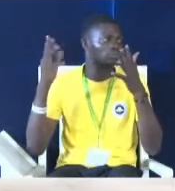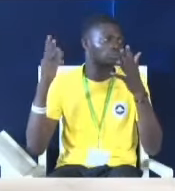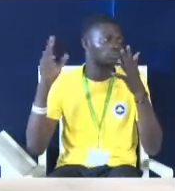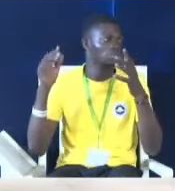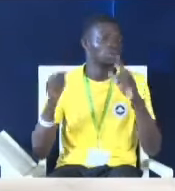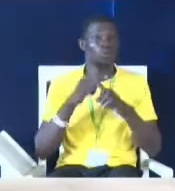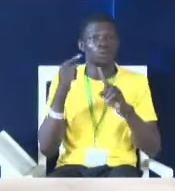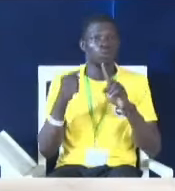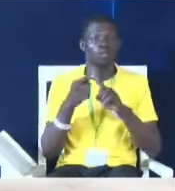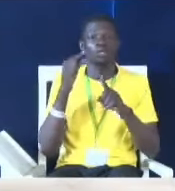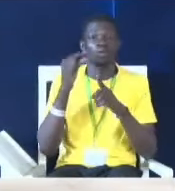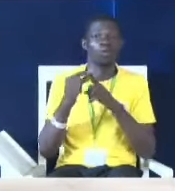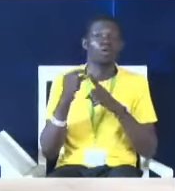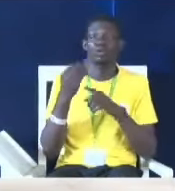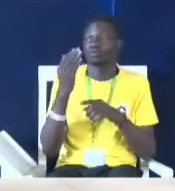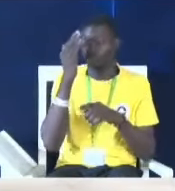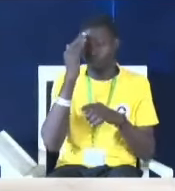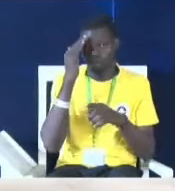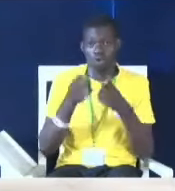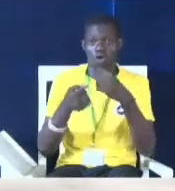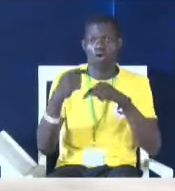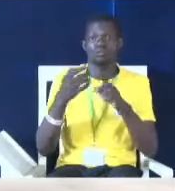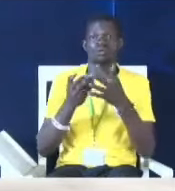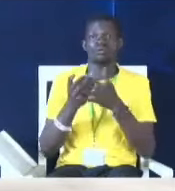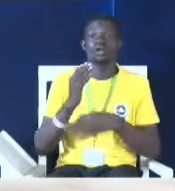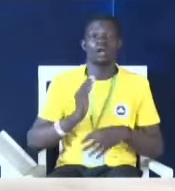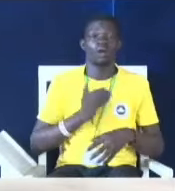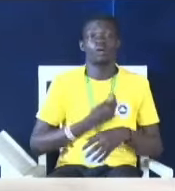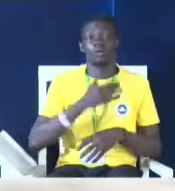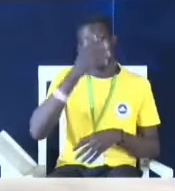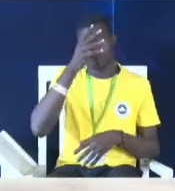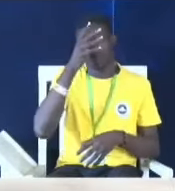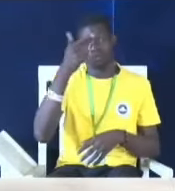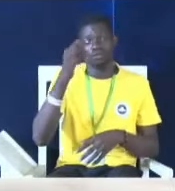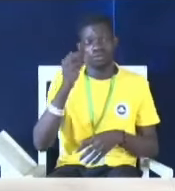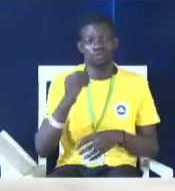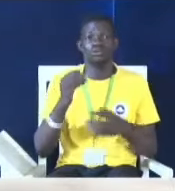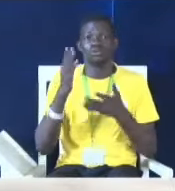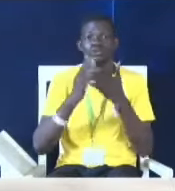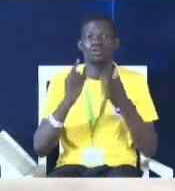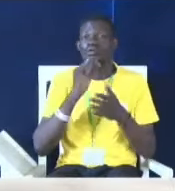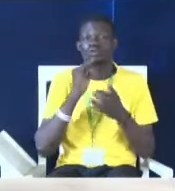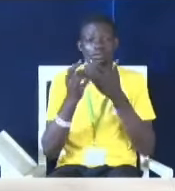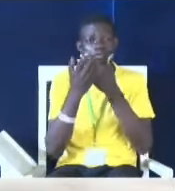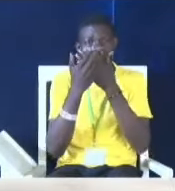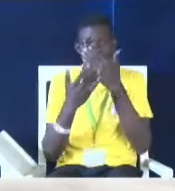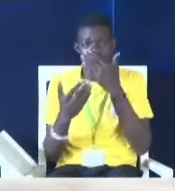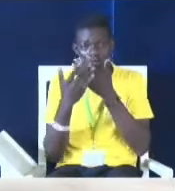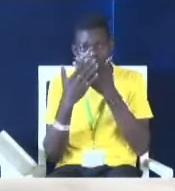When the word of knowledge came through our daddy that somebody was bleeding,